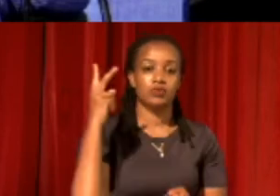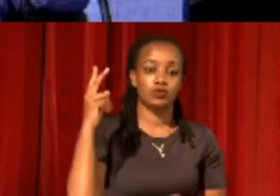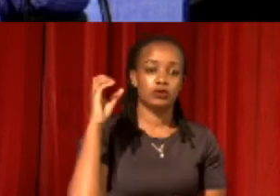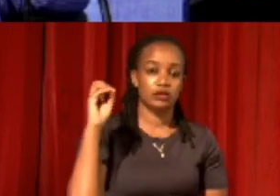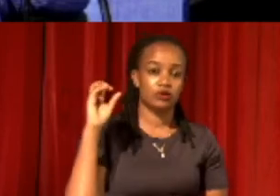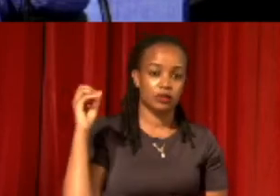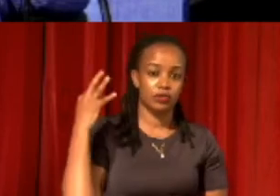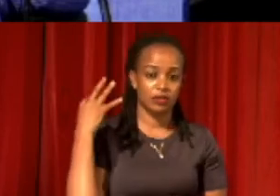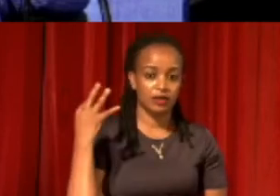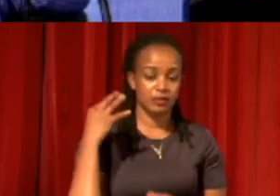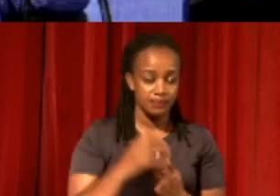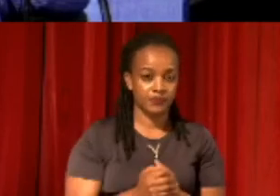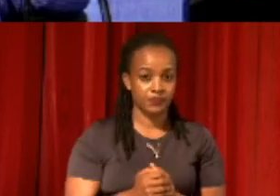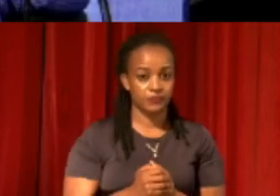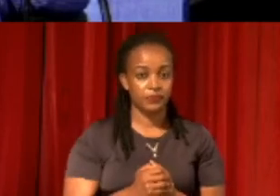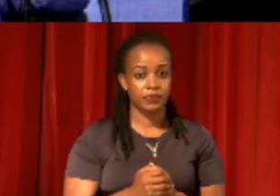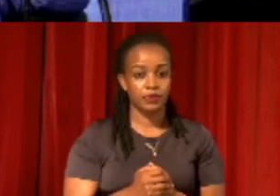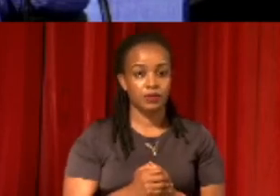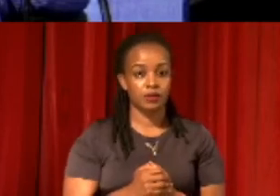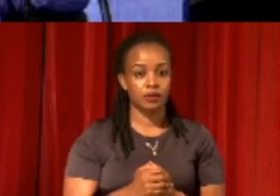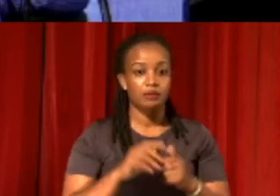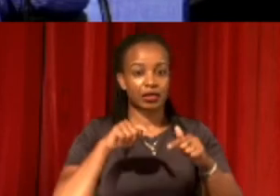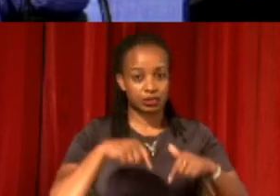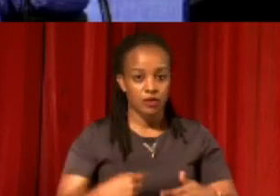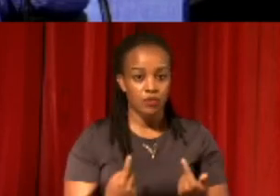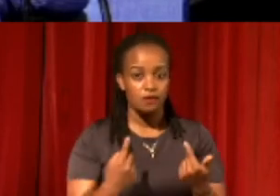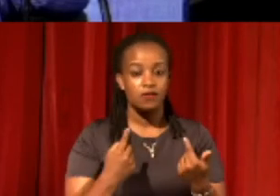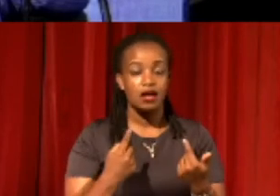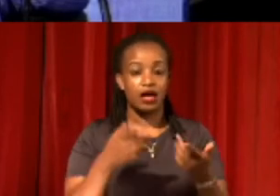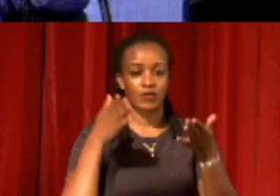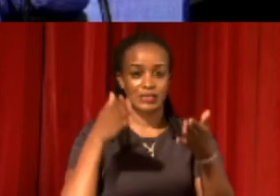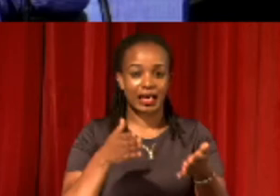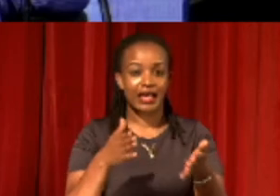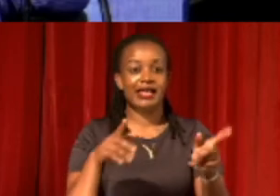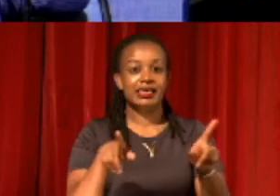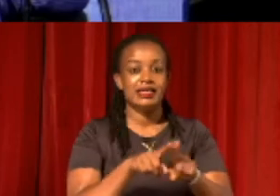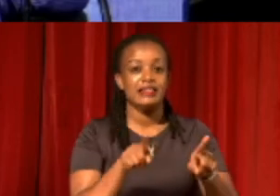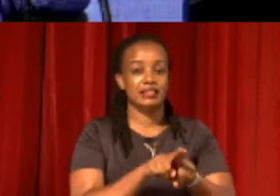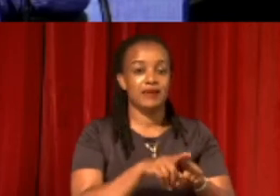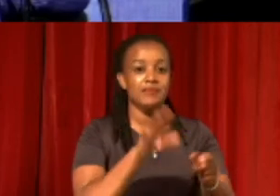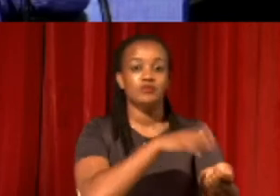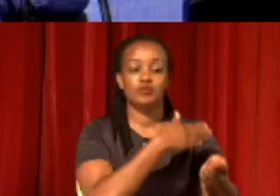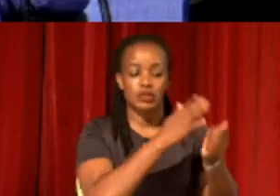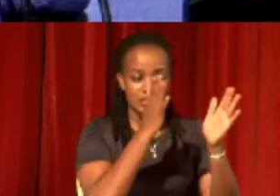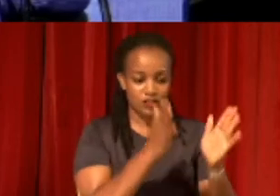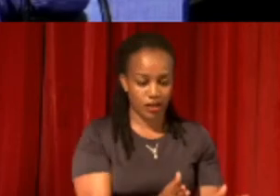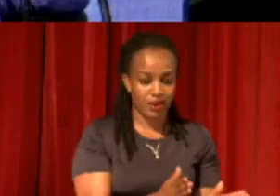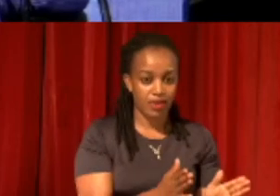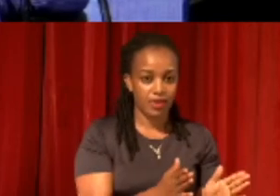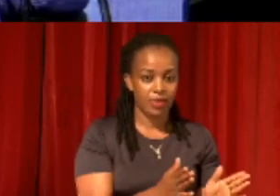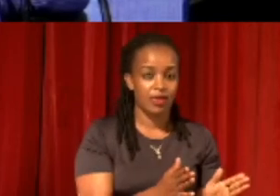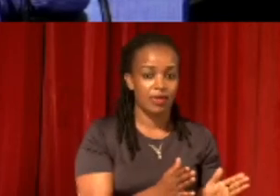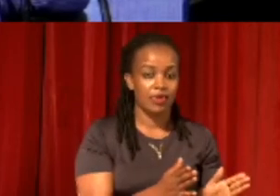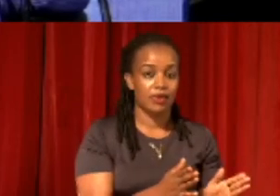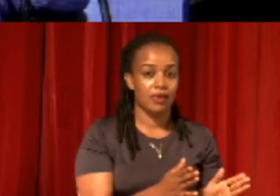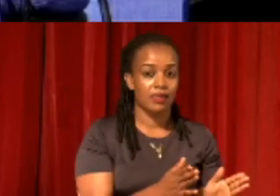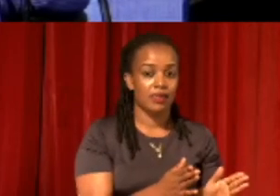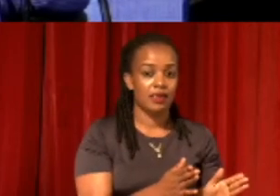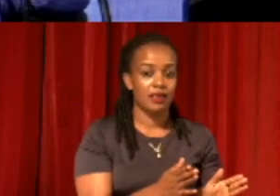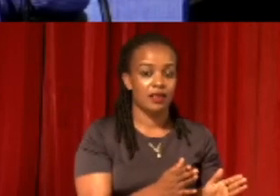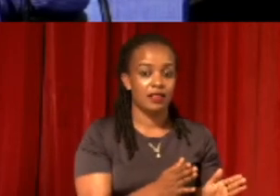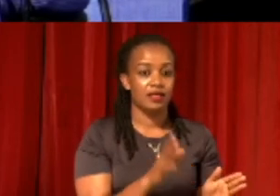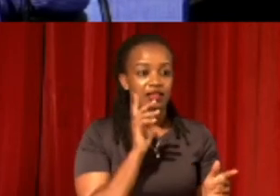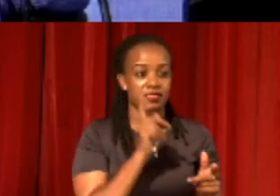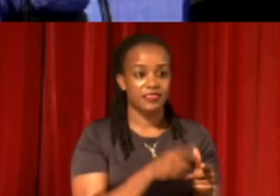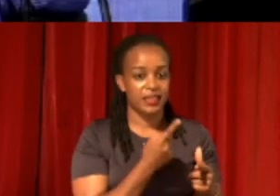on that process. Okay. As an industry player. Oh, as a musician. As a musician. Okay. All right. Yeah. I came